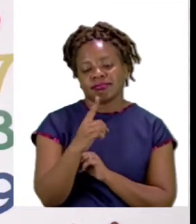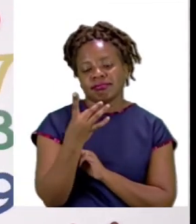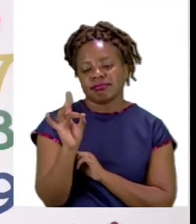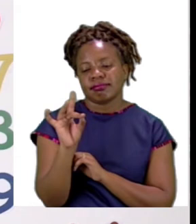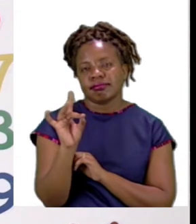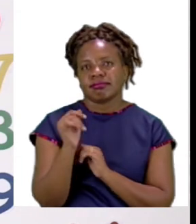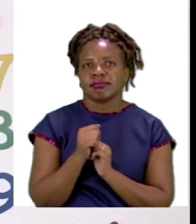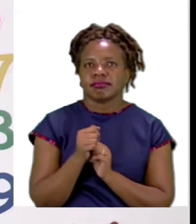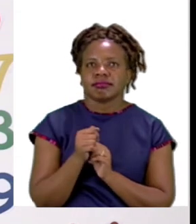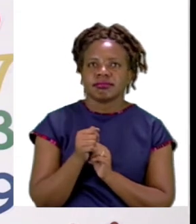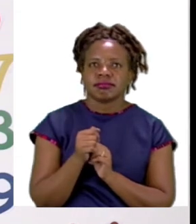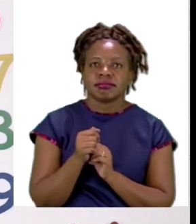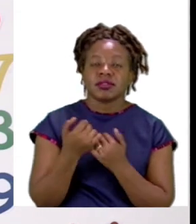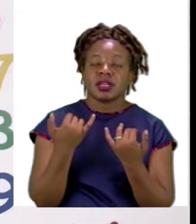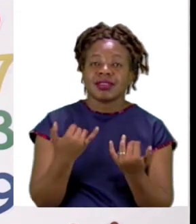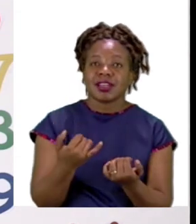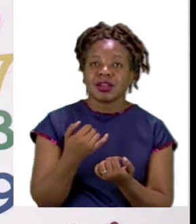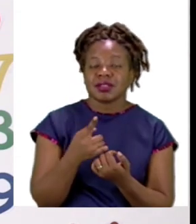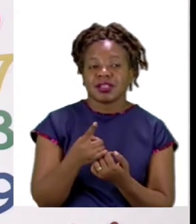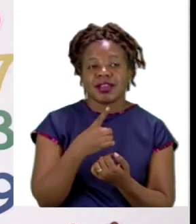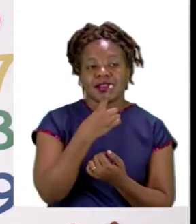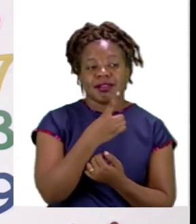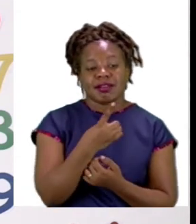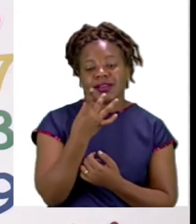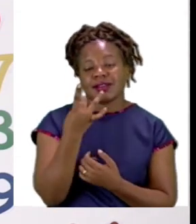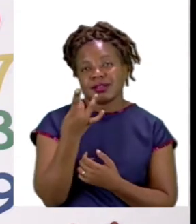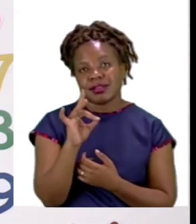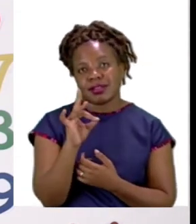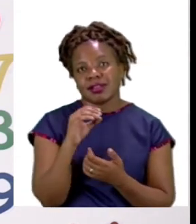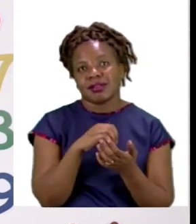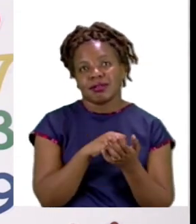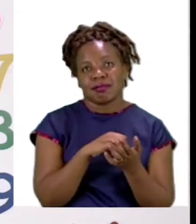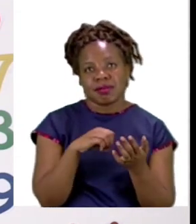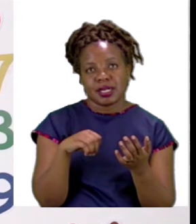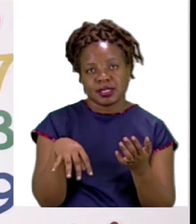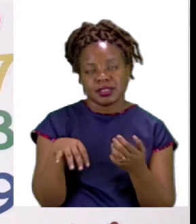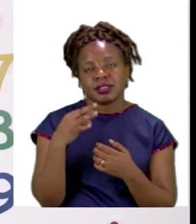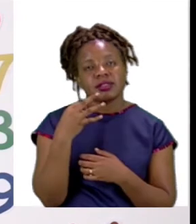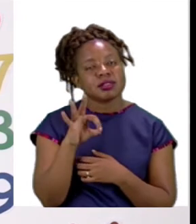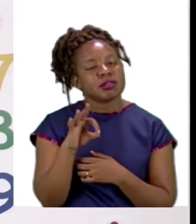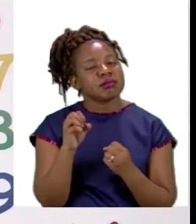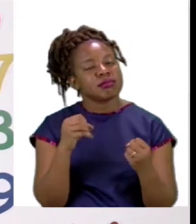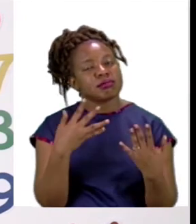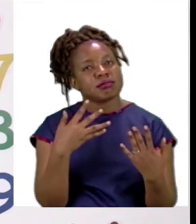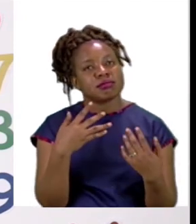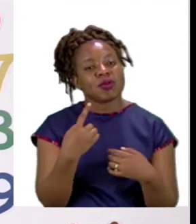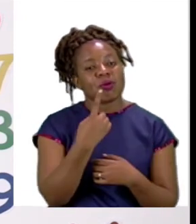So now we can subtract. And now we can start by saying